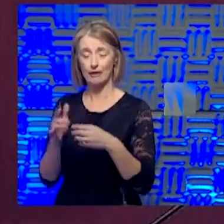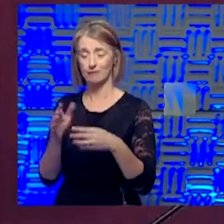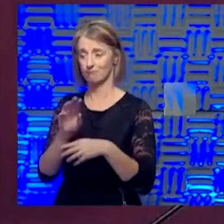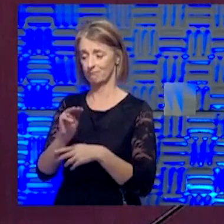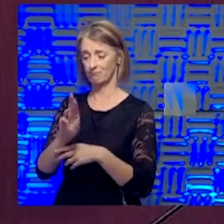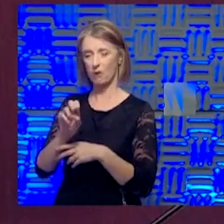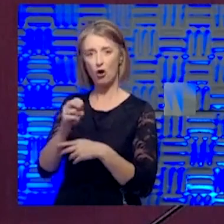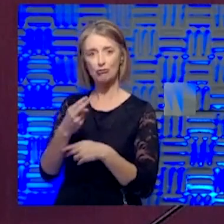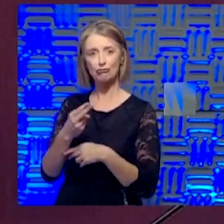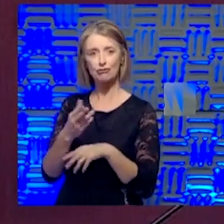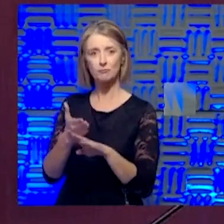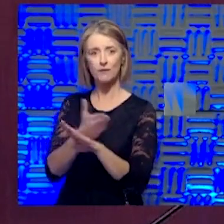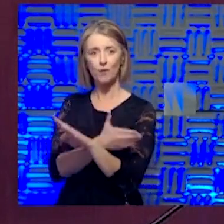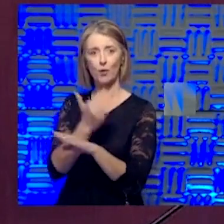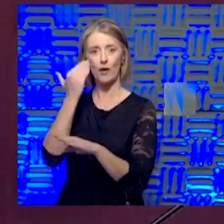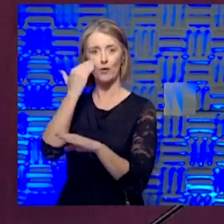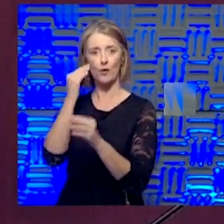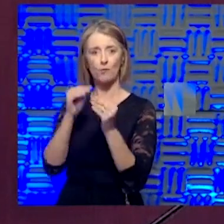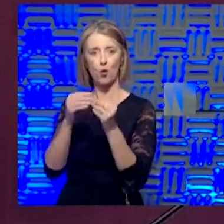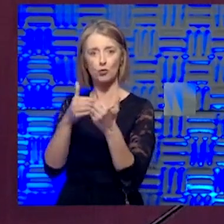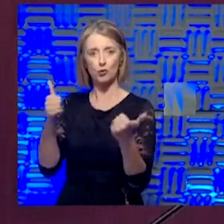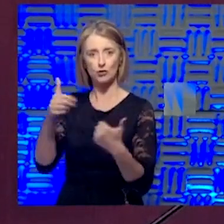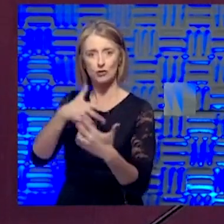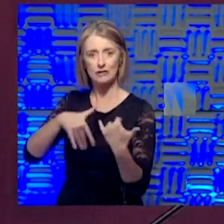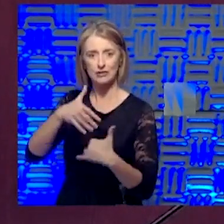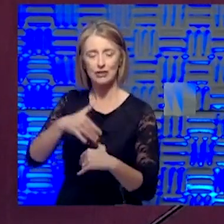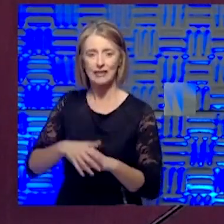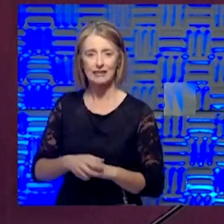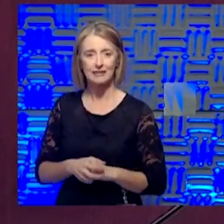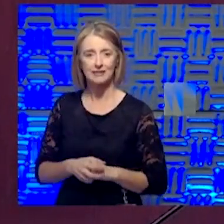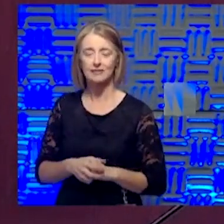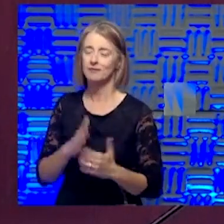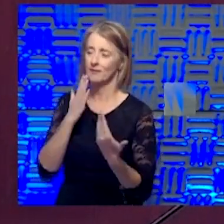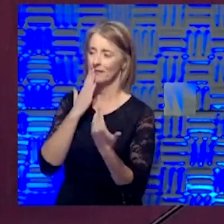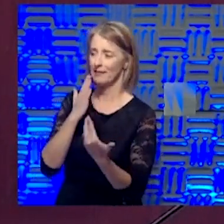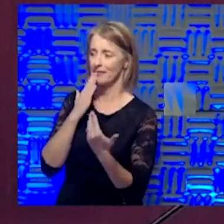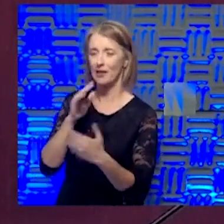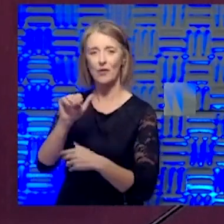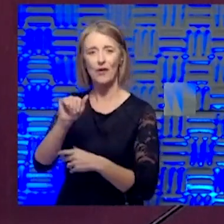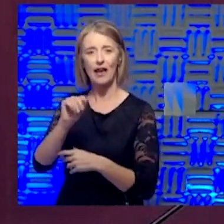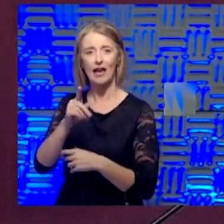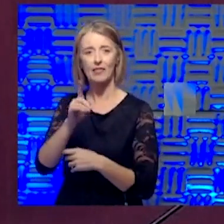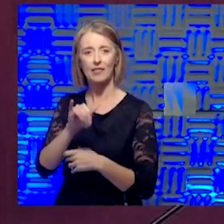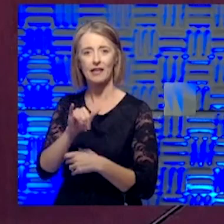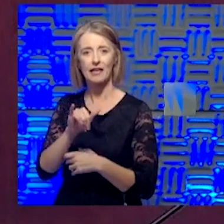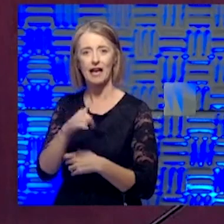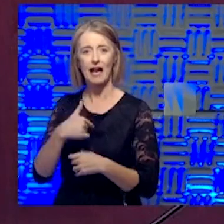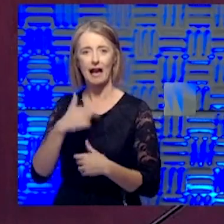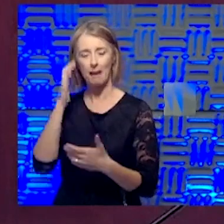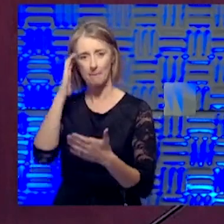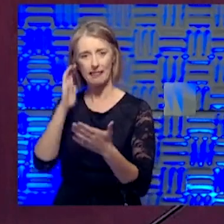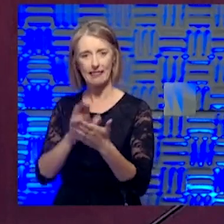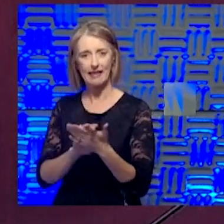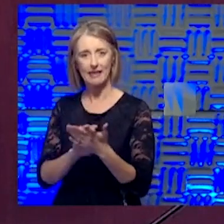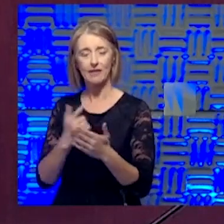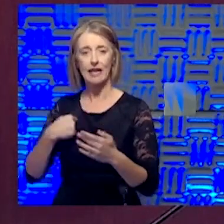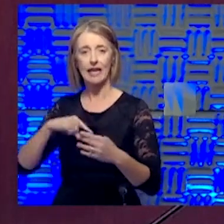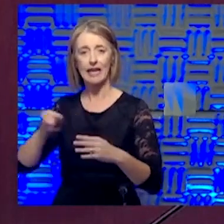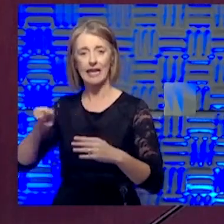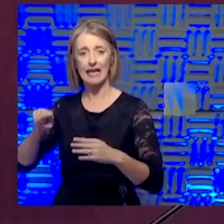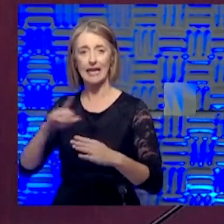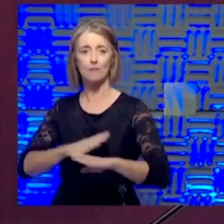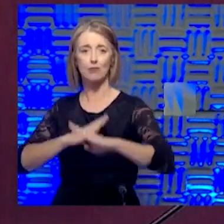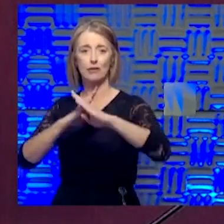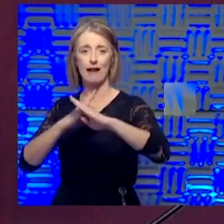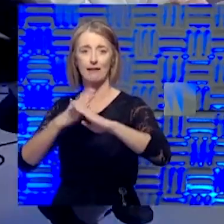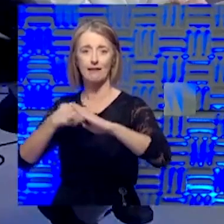we knew about a lot of distancing and those kind of Yeah. things. And I just wanted to say thank you to Anthony, because I believe that he protected us even